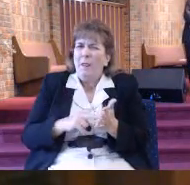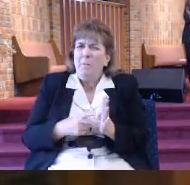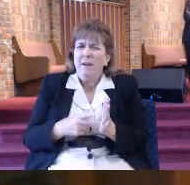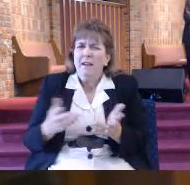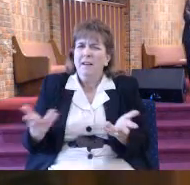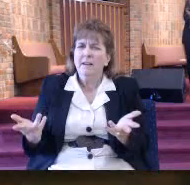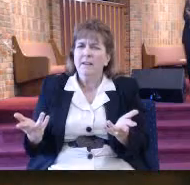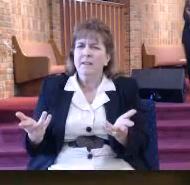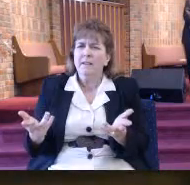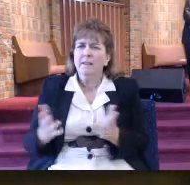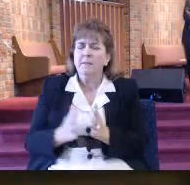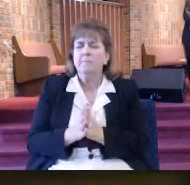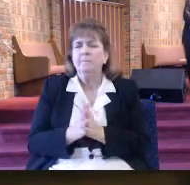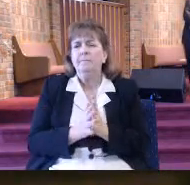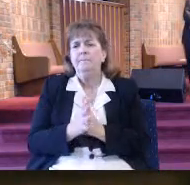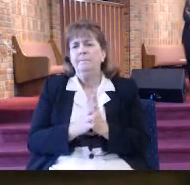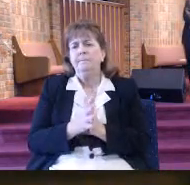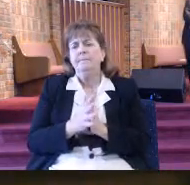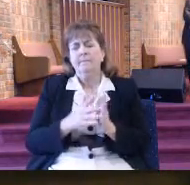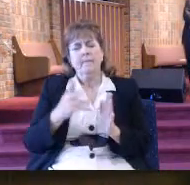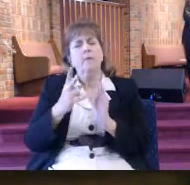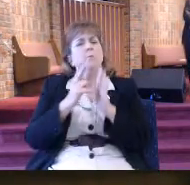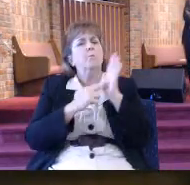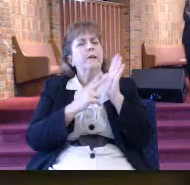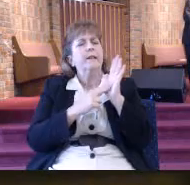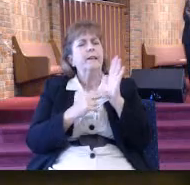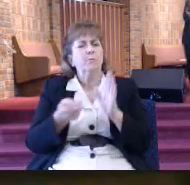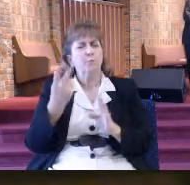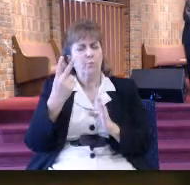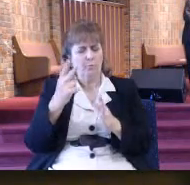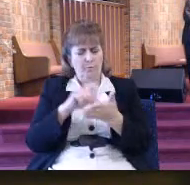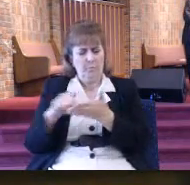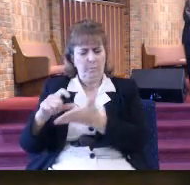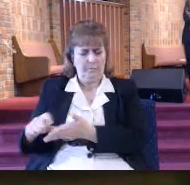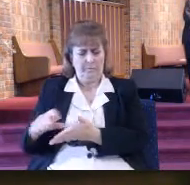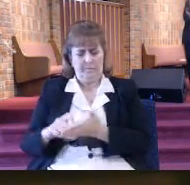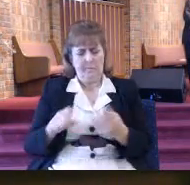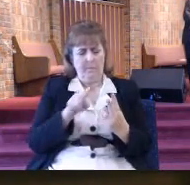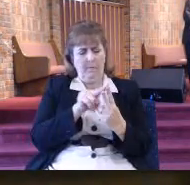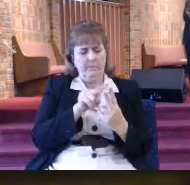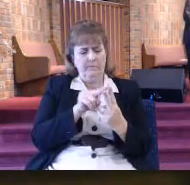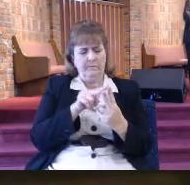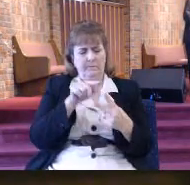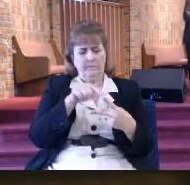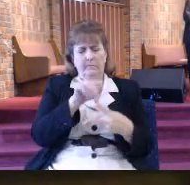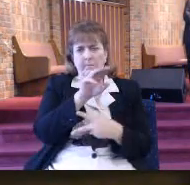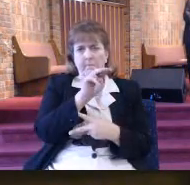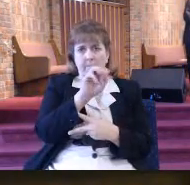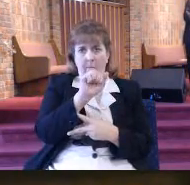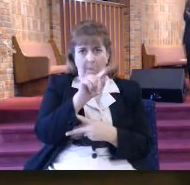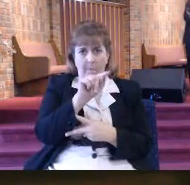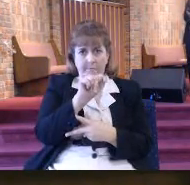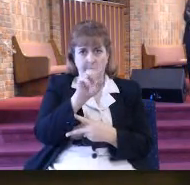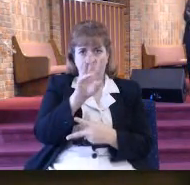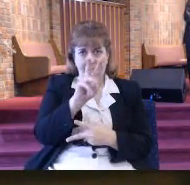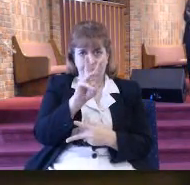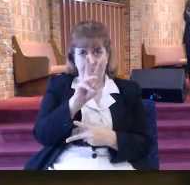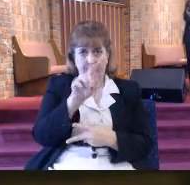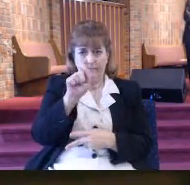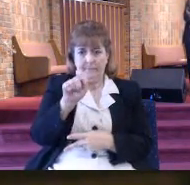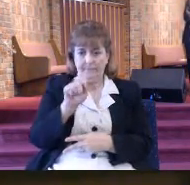I want to leave you with two readings. The first is from Matthew chapter 16, verse 26.